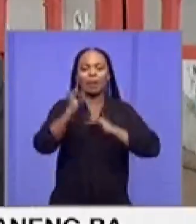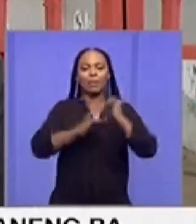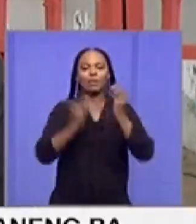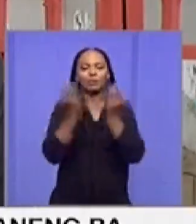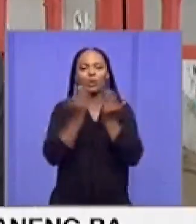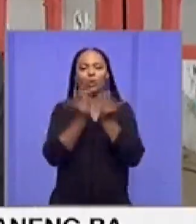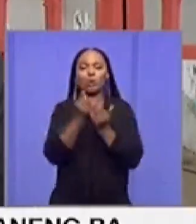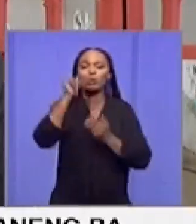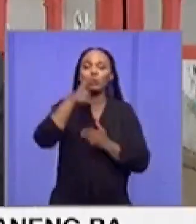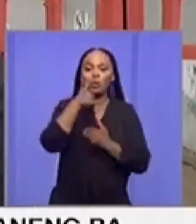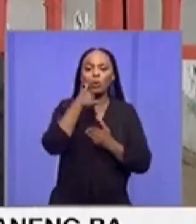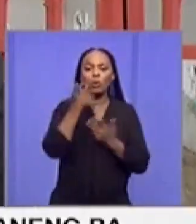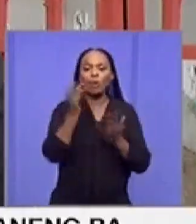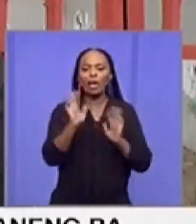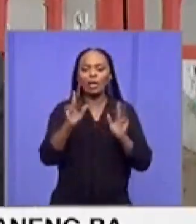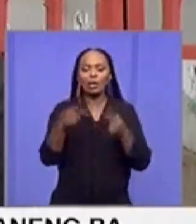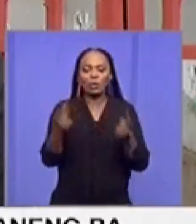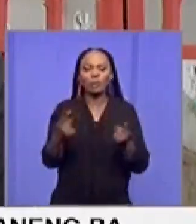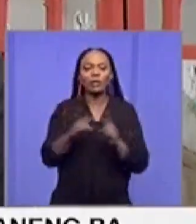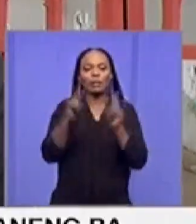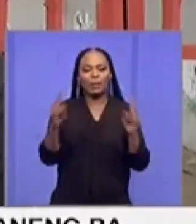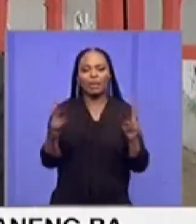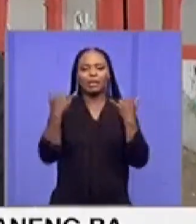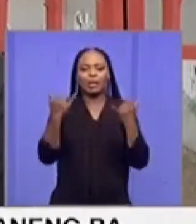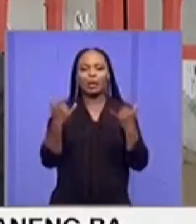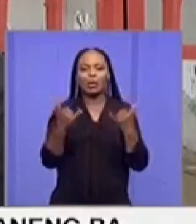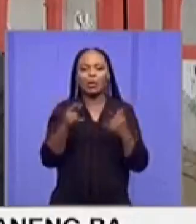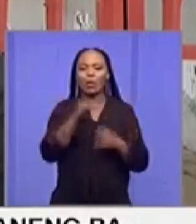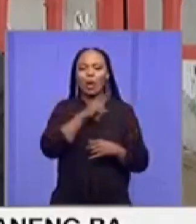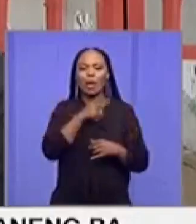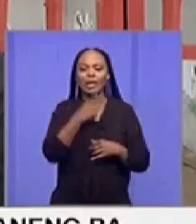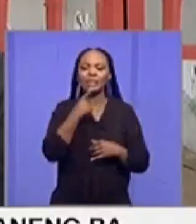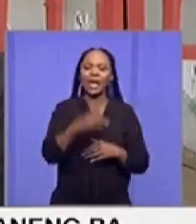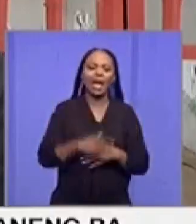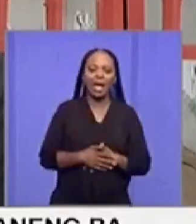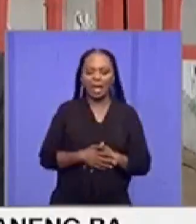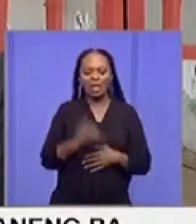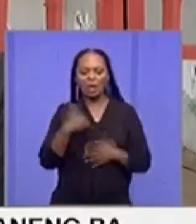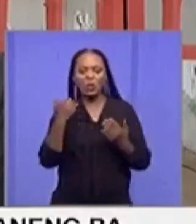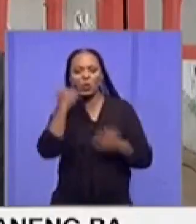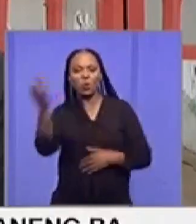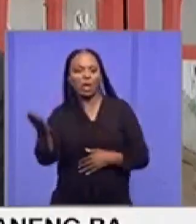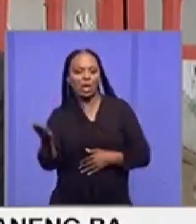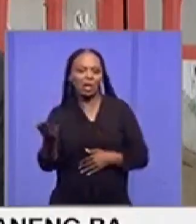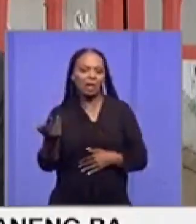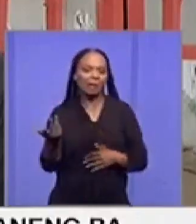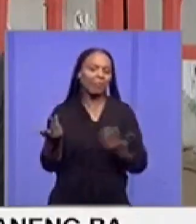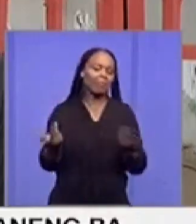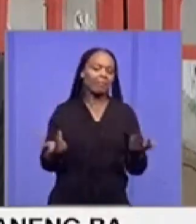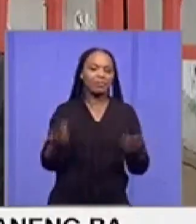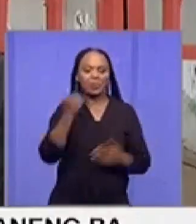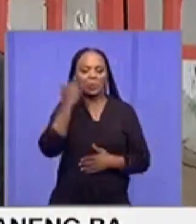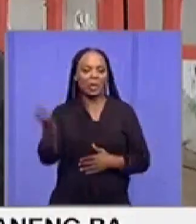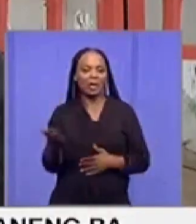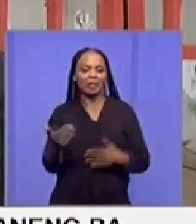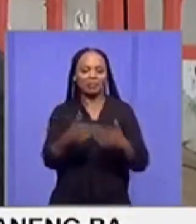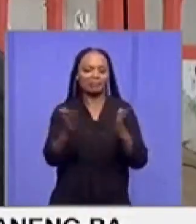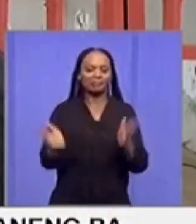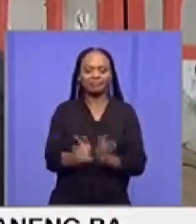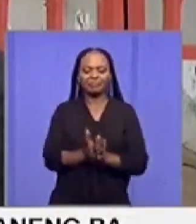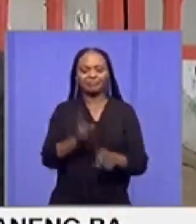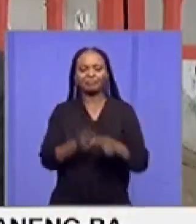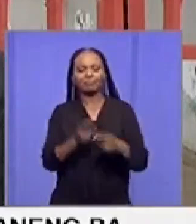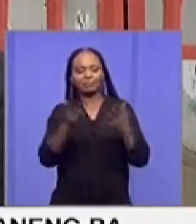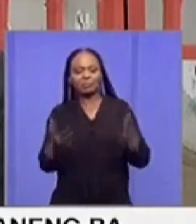se ago go sasa tshwantse re kwešišane mo gore motho a se ka re aowa nna re nyake dintlwana tše le re tlišang